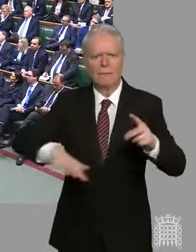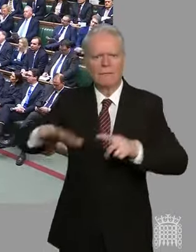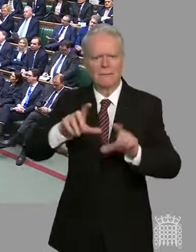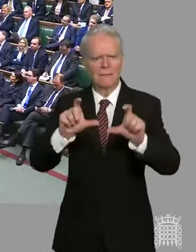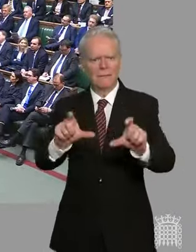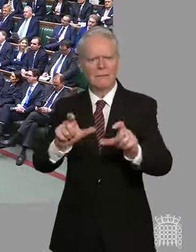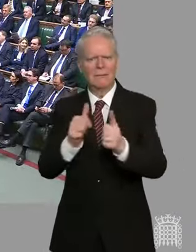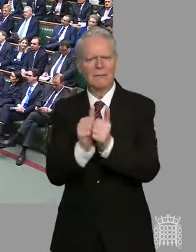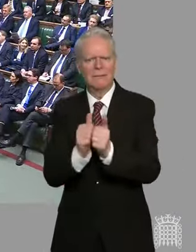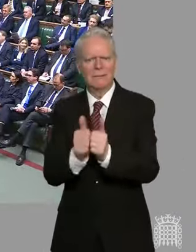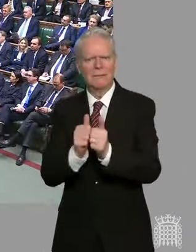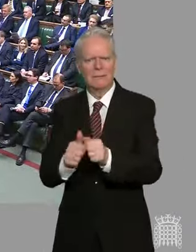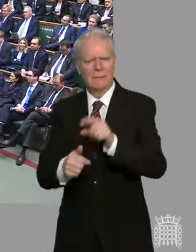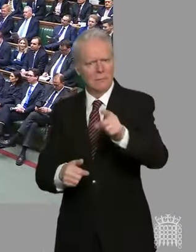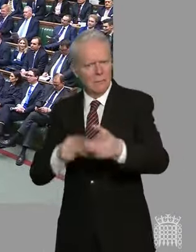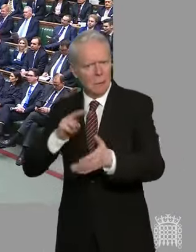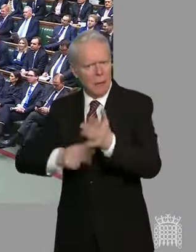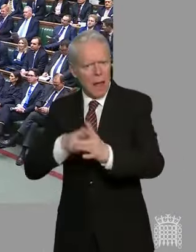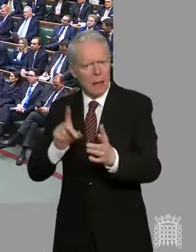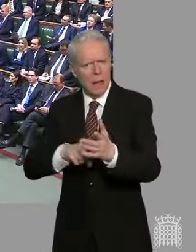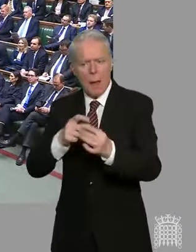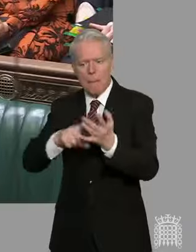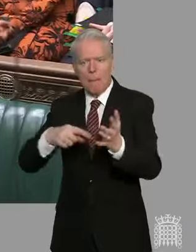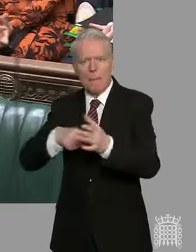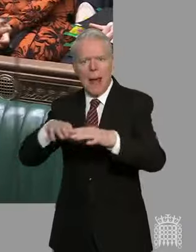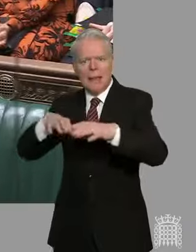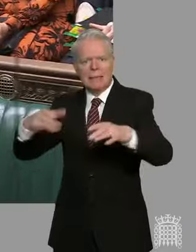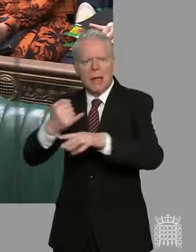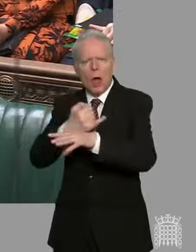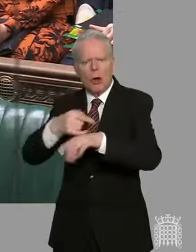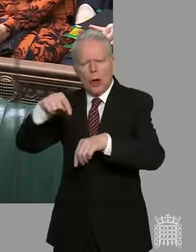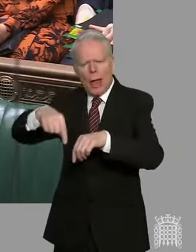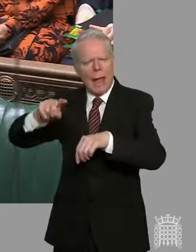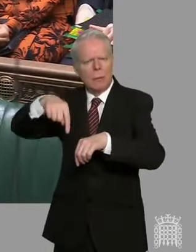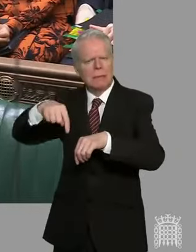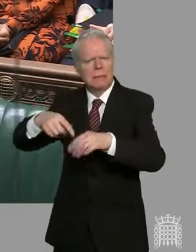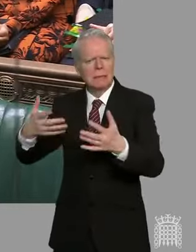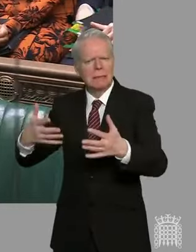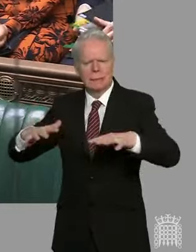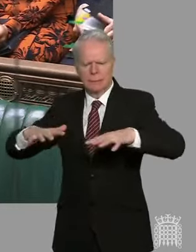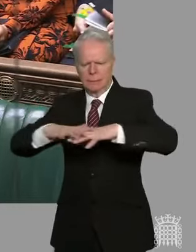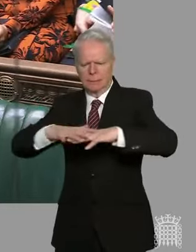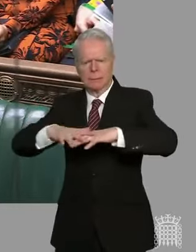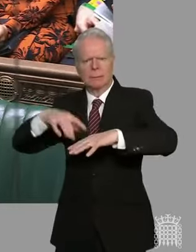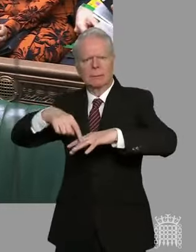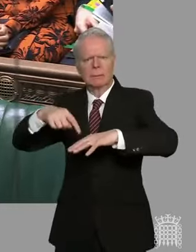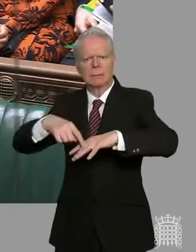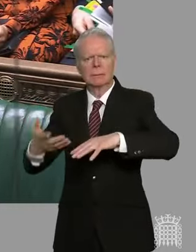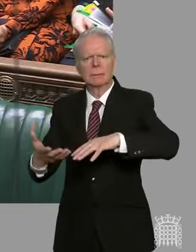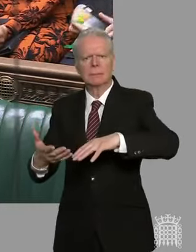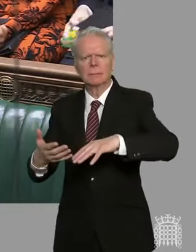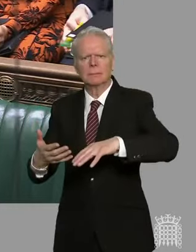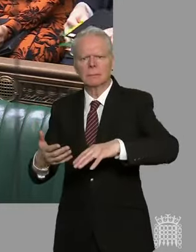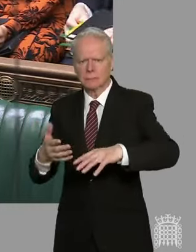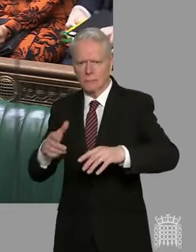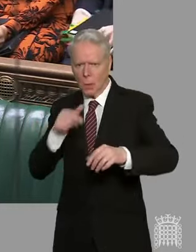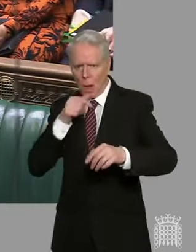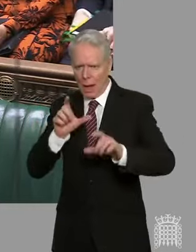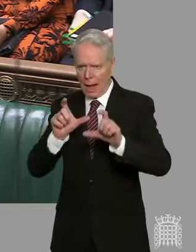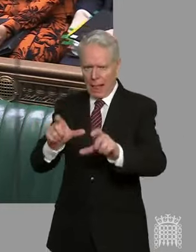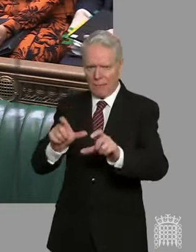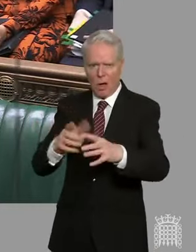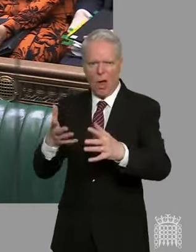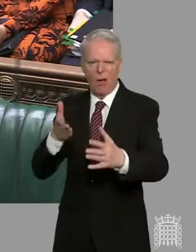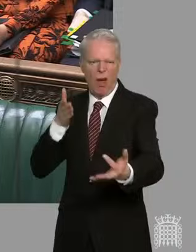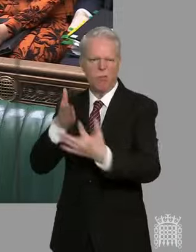Speaker, I'm not across the details of the individual case that she raises, as she will understand. But I am in favour of making sure that we can have the